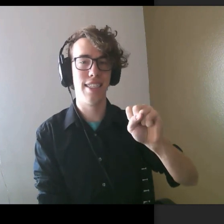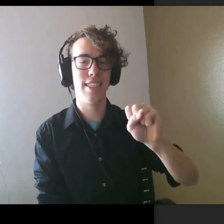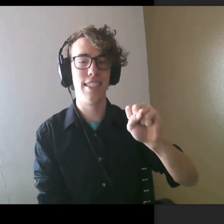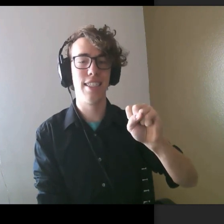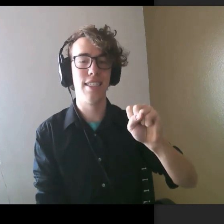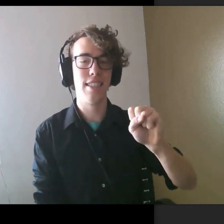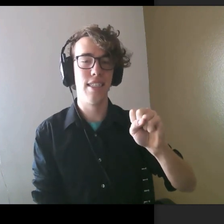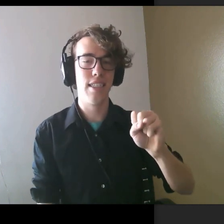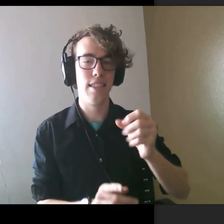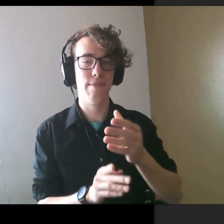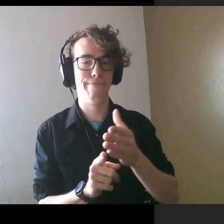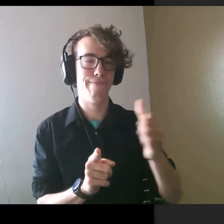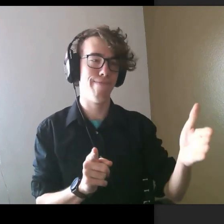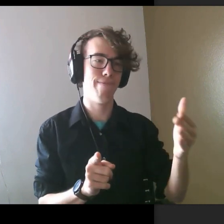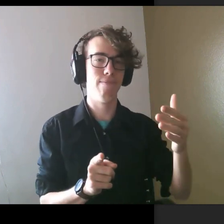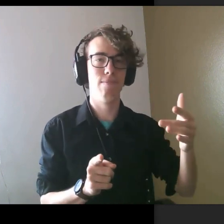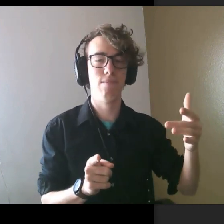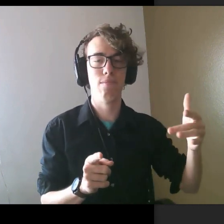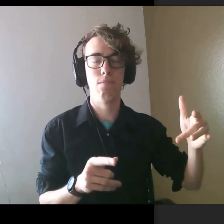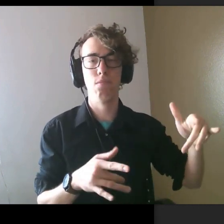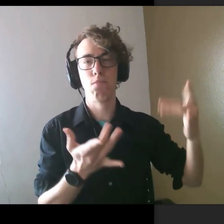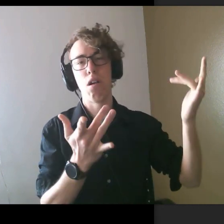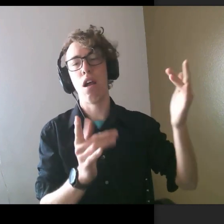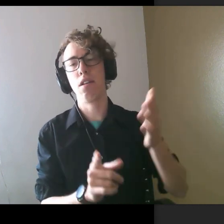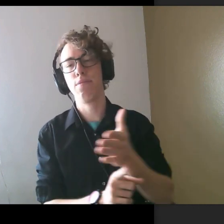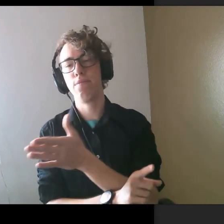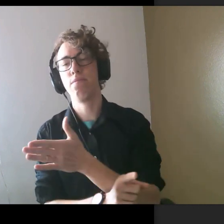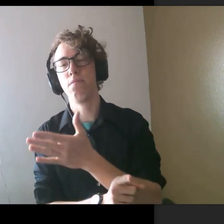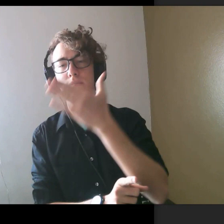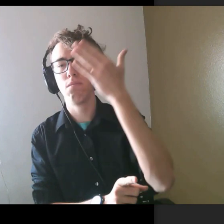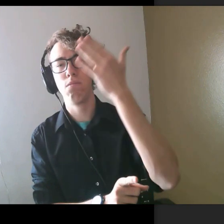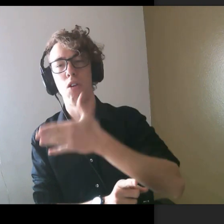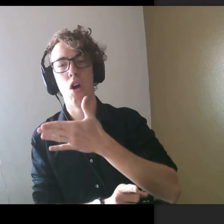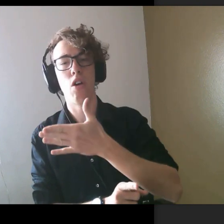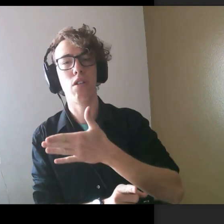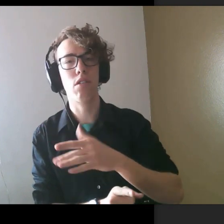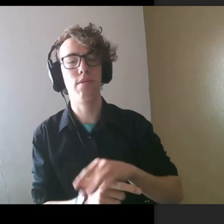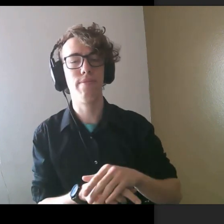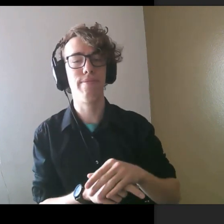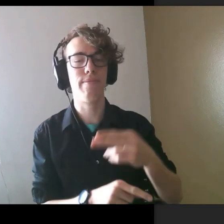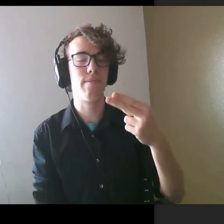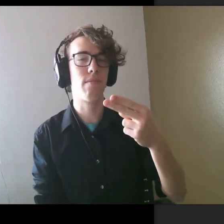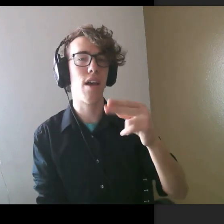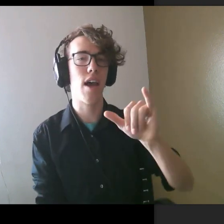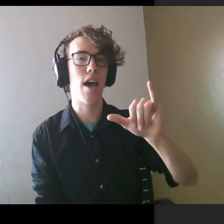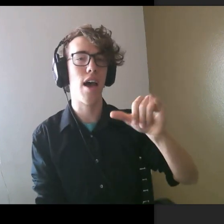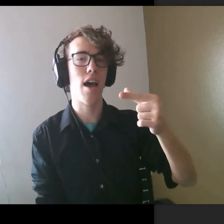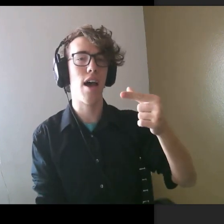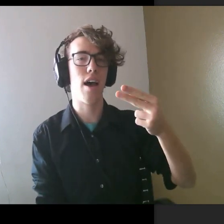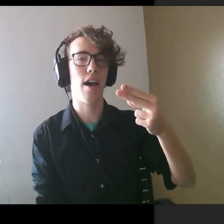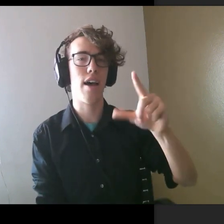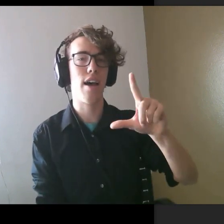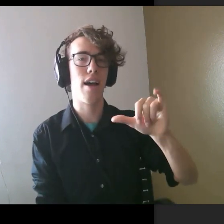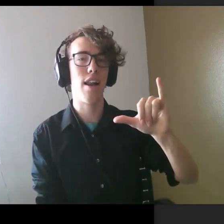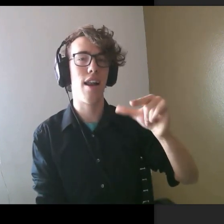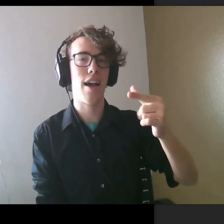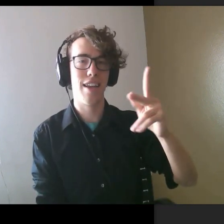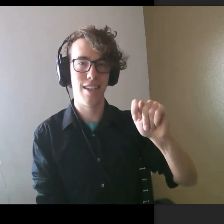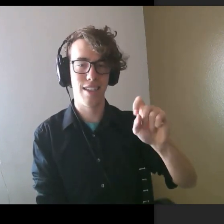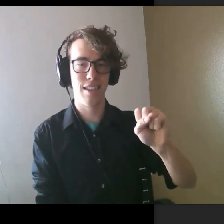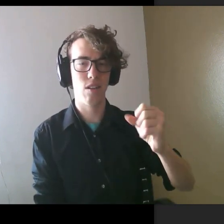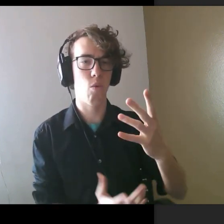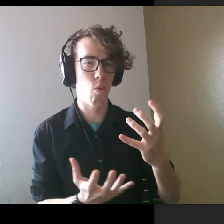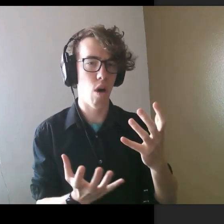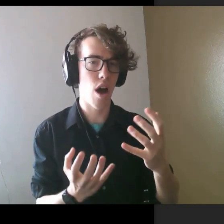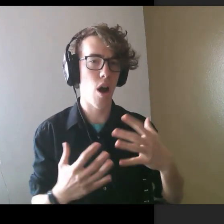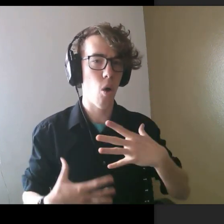brighter if you go that direction. This way, they'll go a little darker. We want our highlights to be white, but like I said before, you don't want to lose